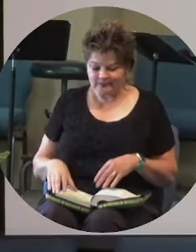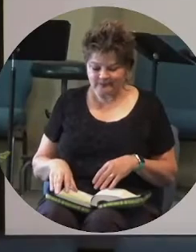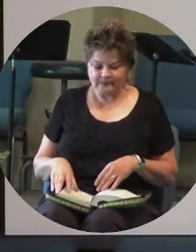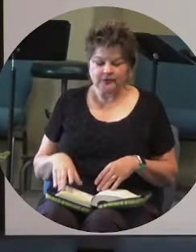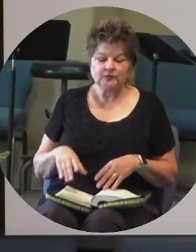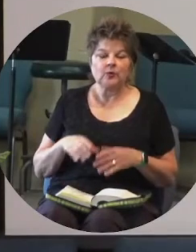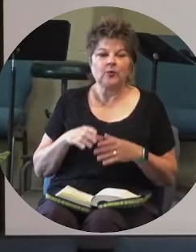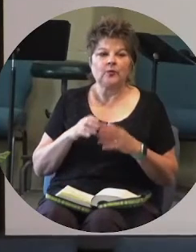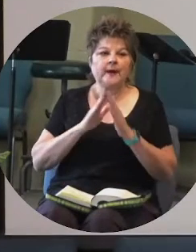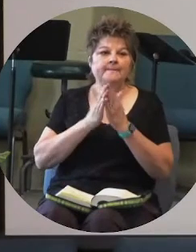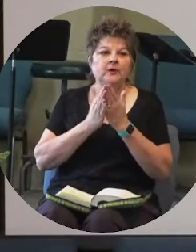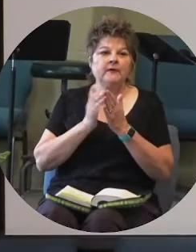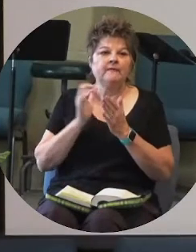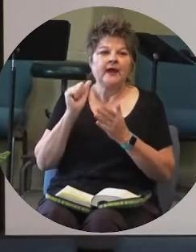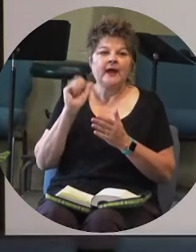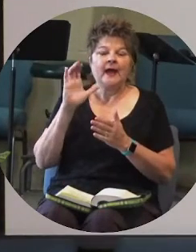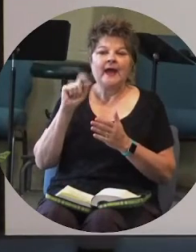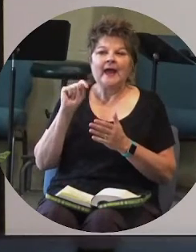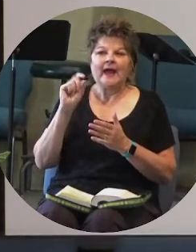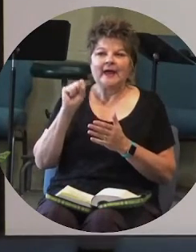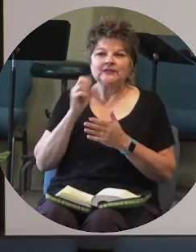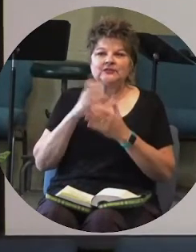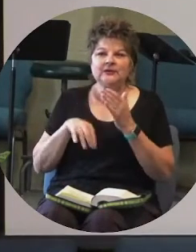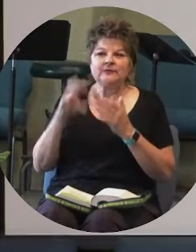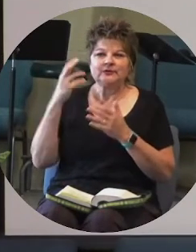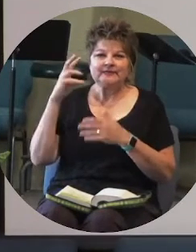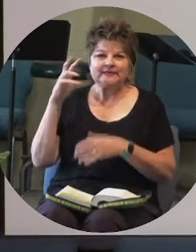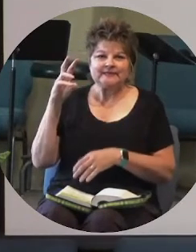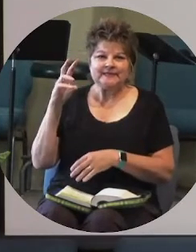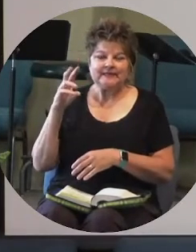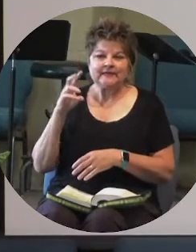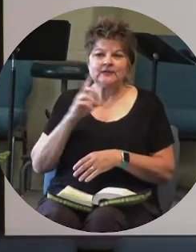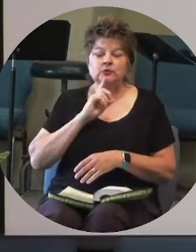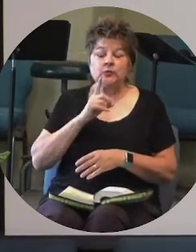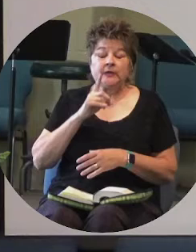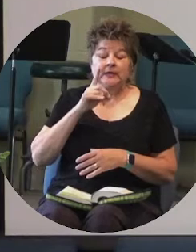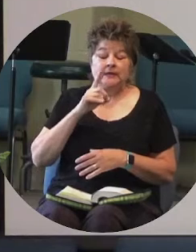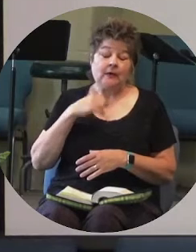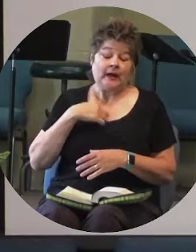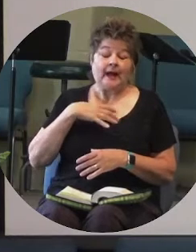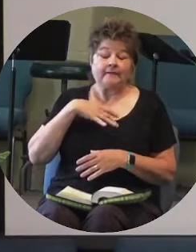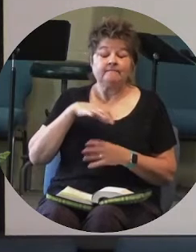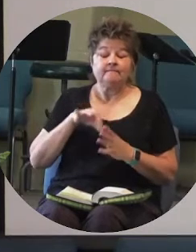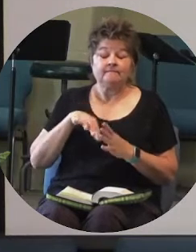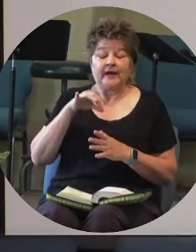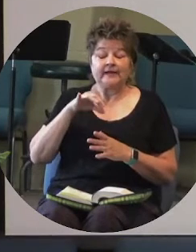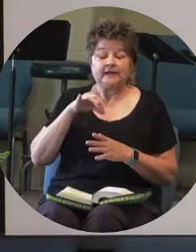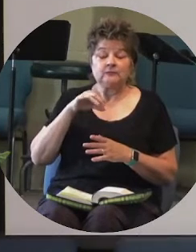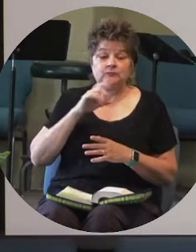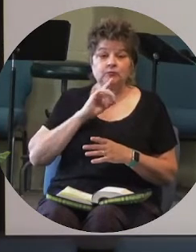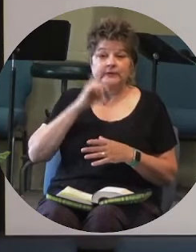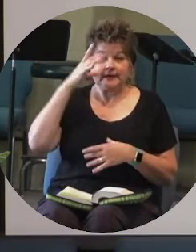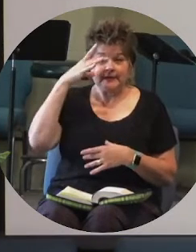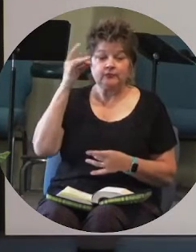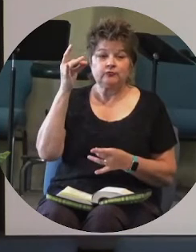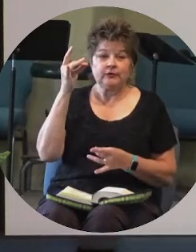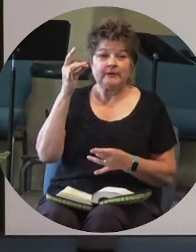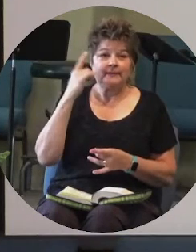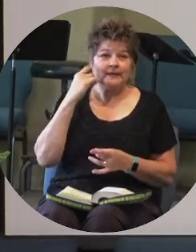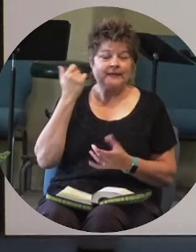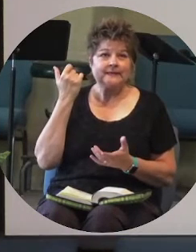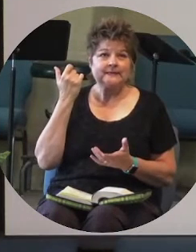So we're in Acts chapter 16. And it's a really interesting, I find it extremely interesting because, you know,